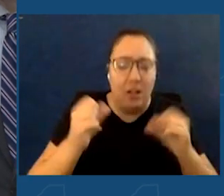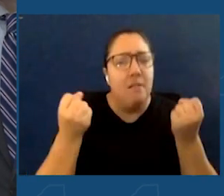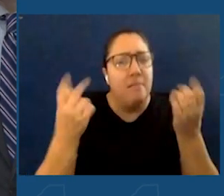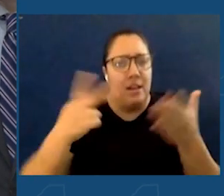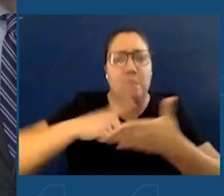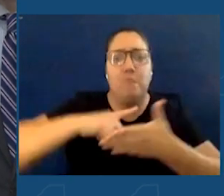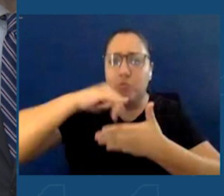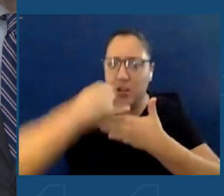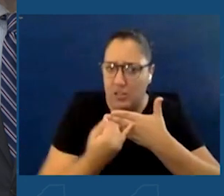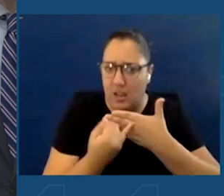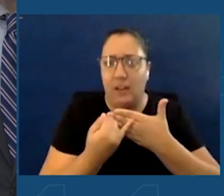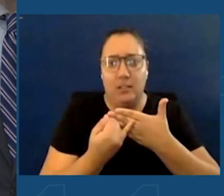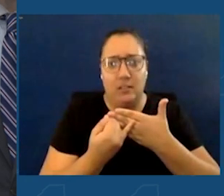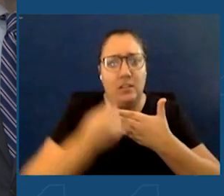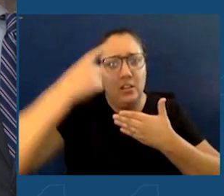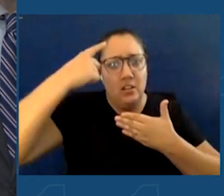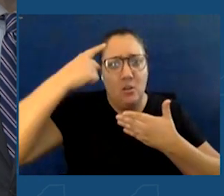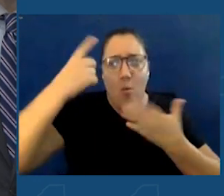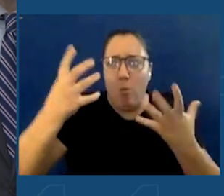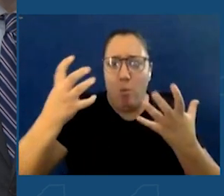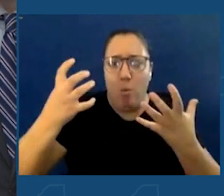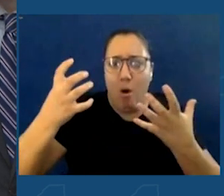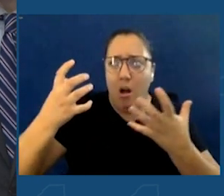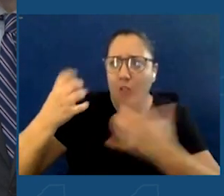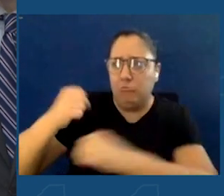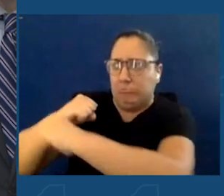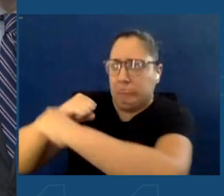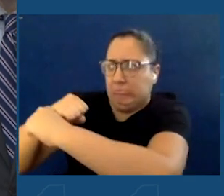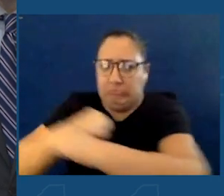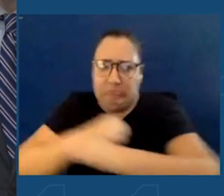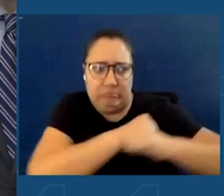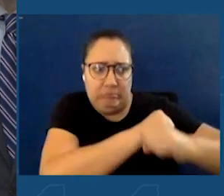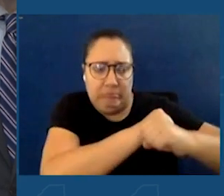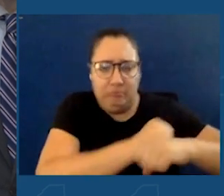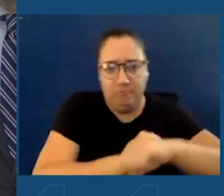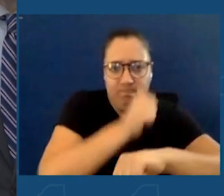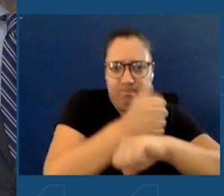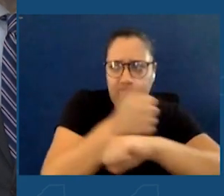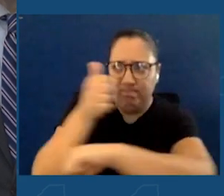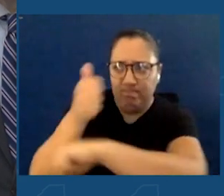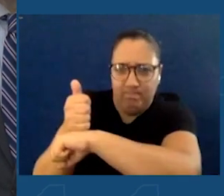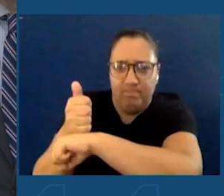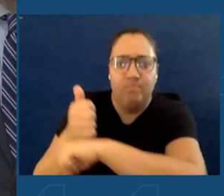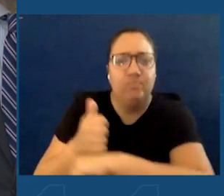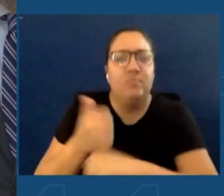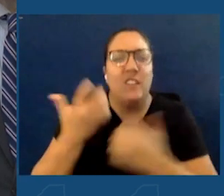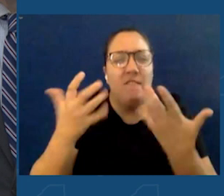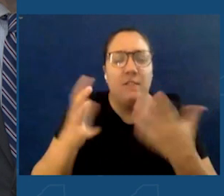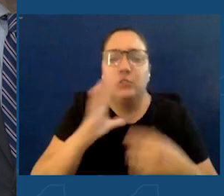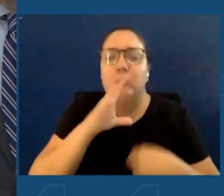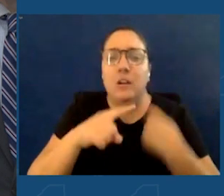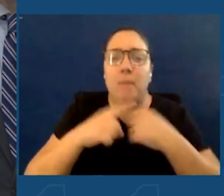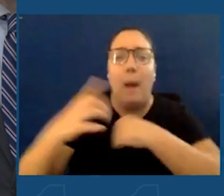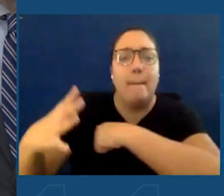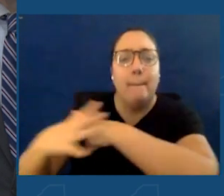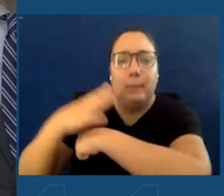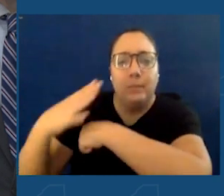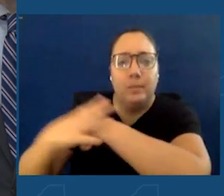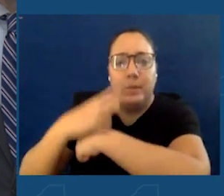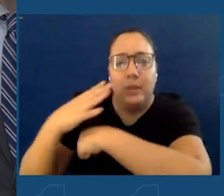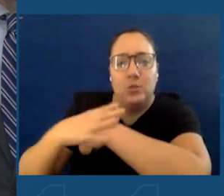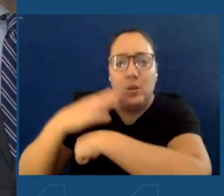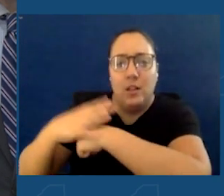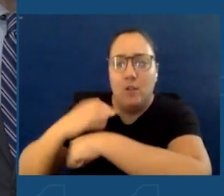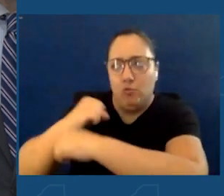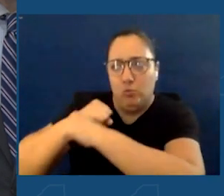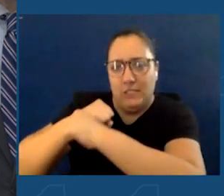with building up the resiliency. I've been to Long Island many times to talk about our shoreline resiliency projects. I'm hopeful that we pass